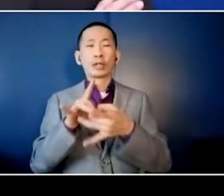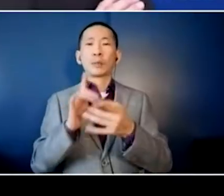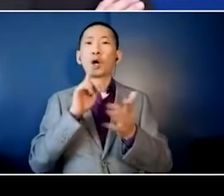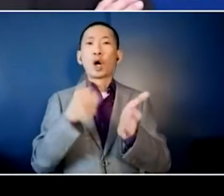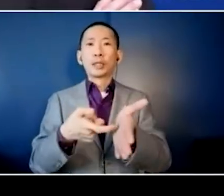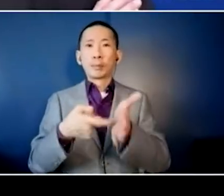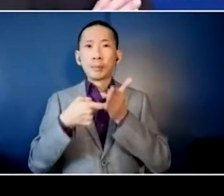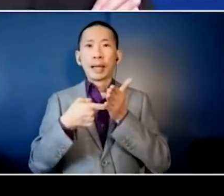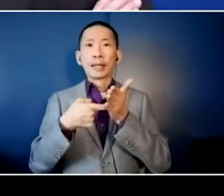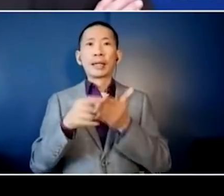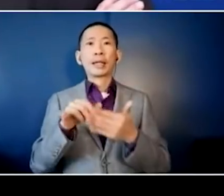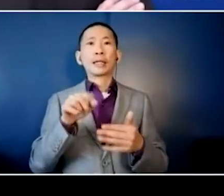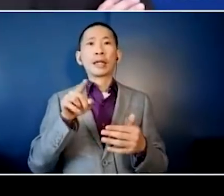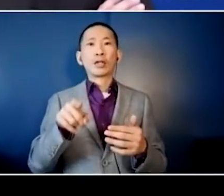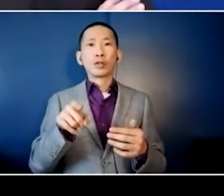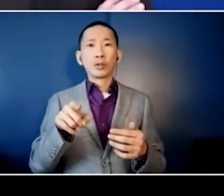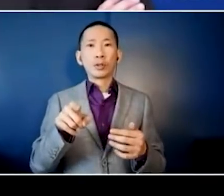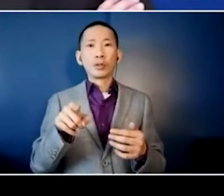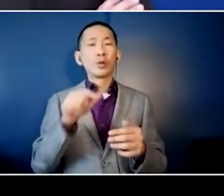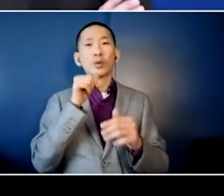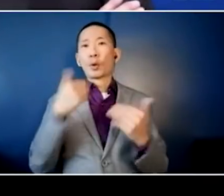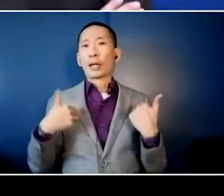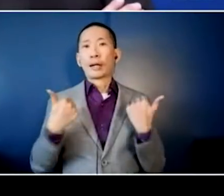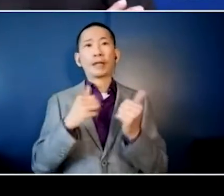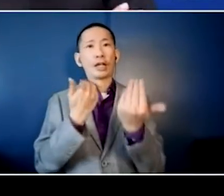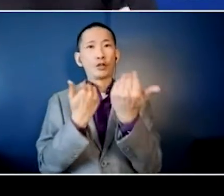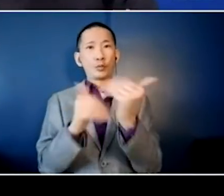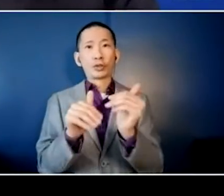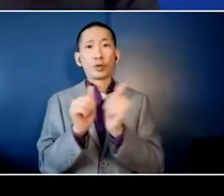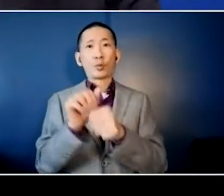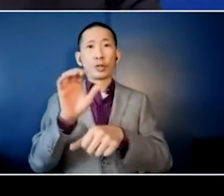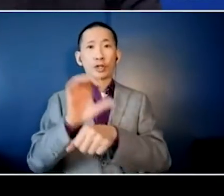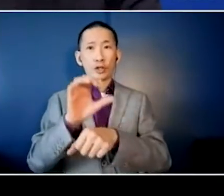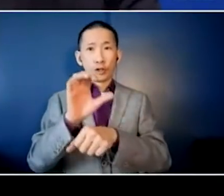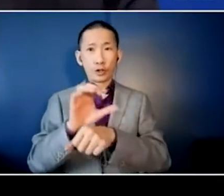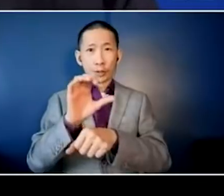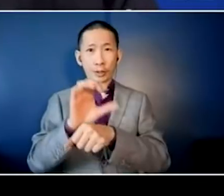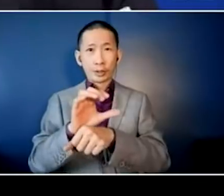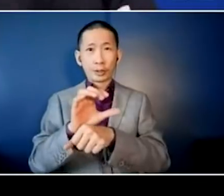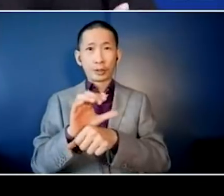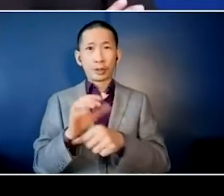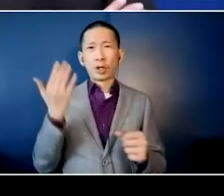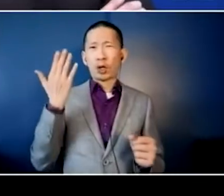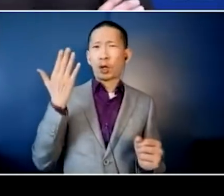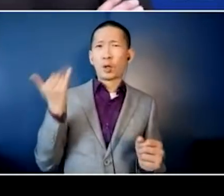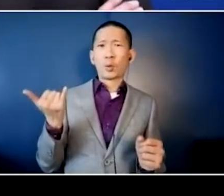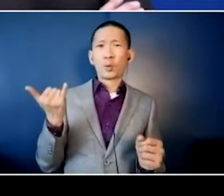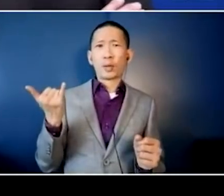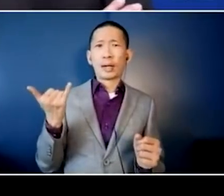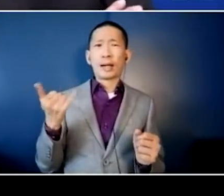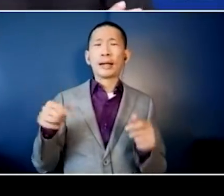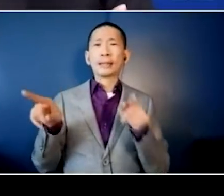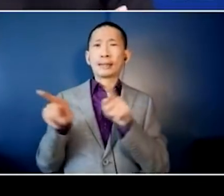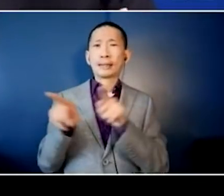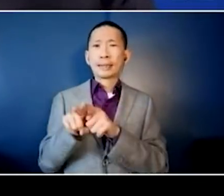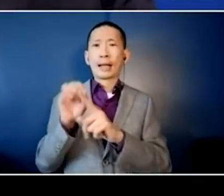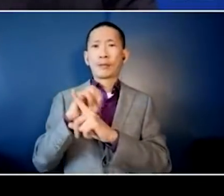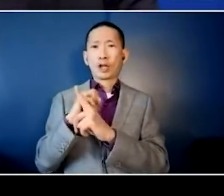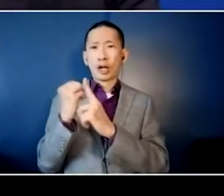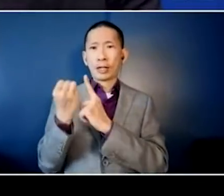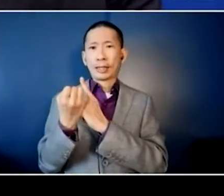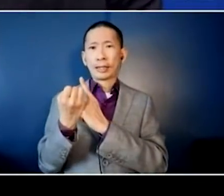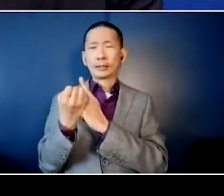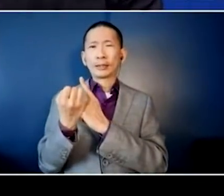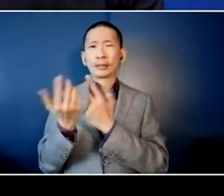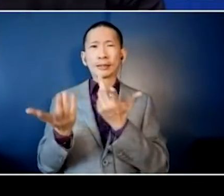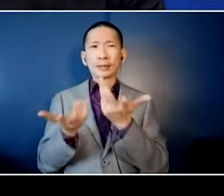you don't have any restrictions on churches or choirs, why in the same context are they saying